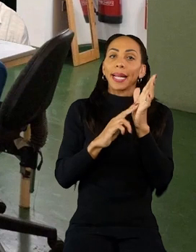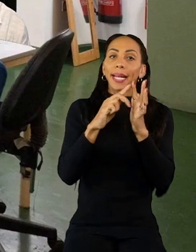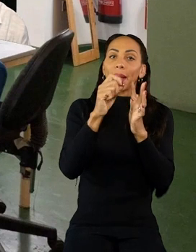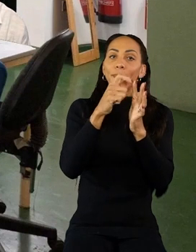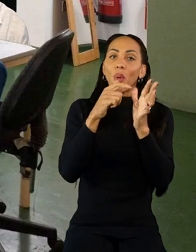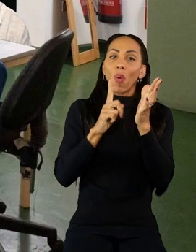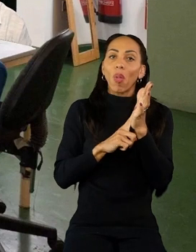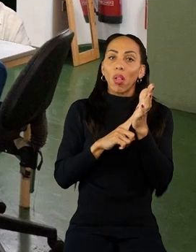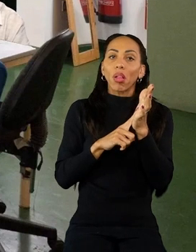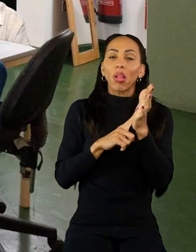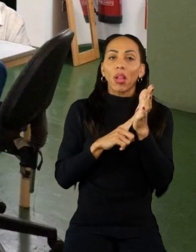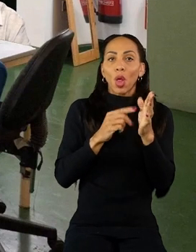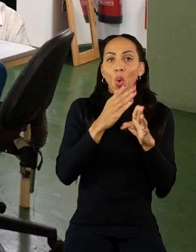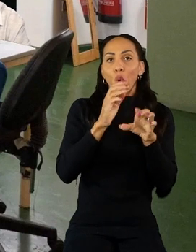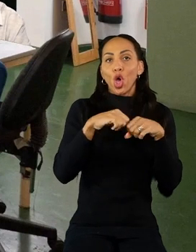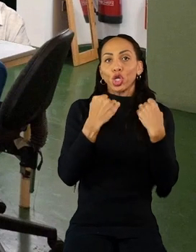with